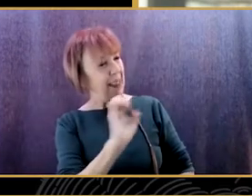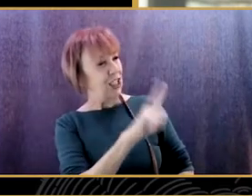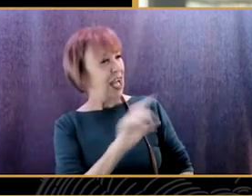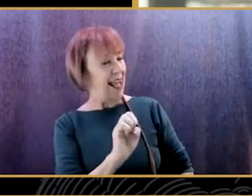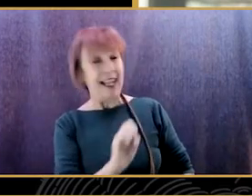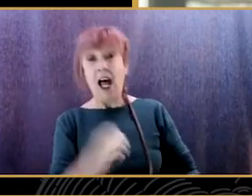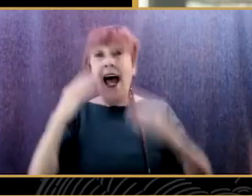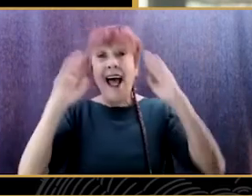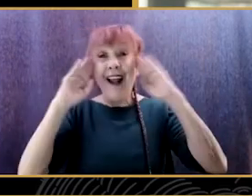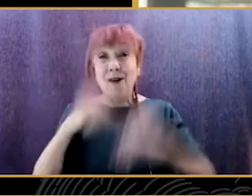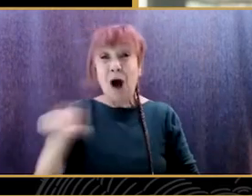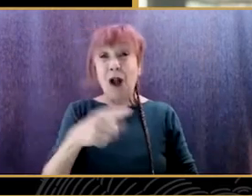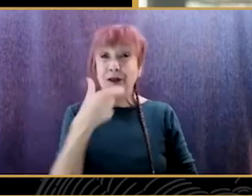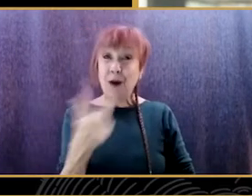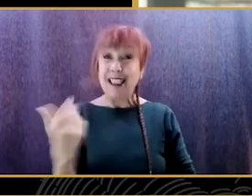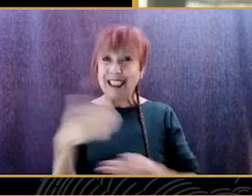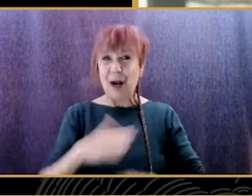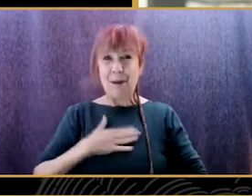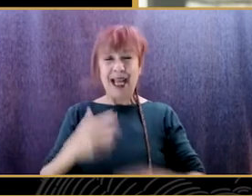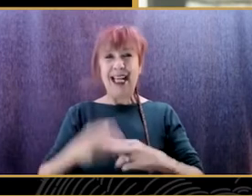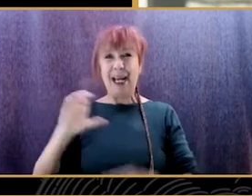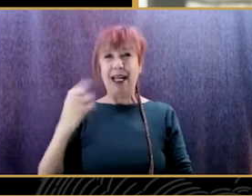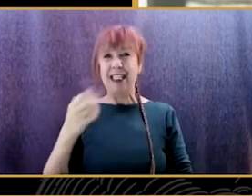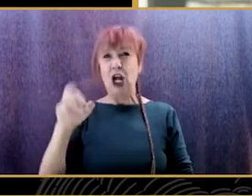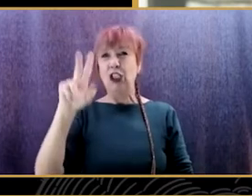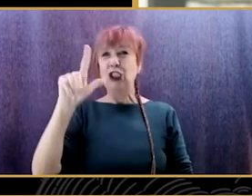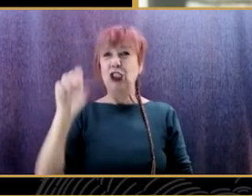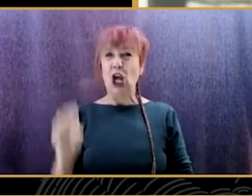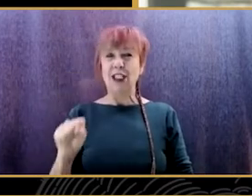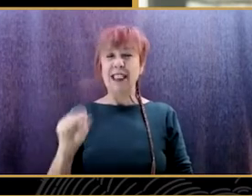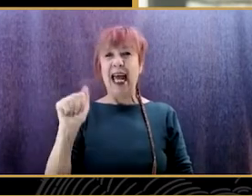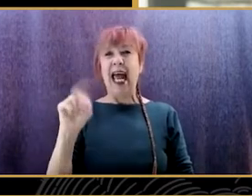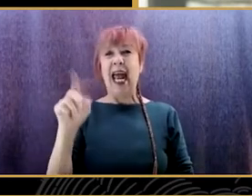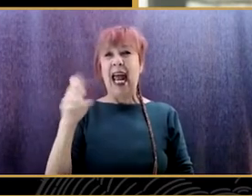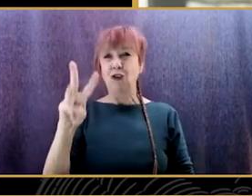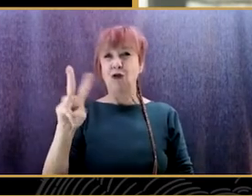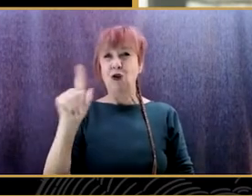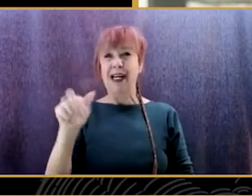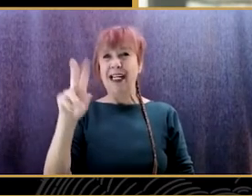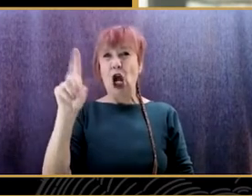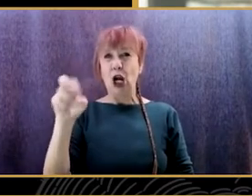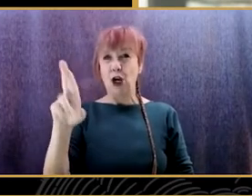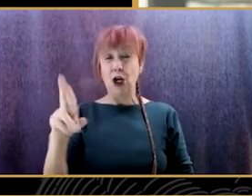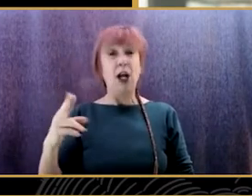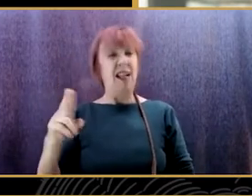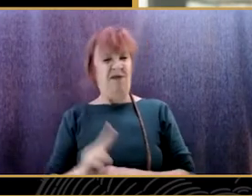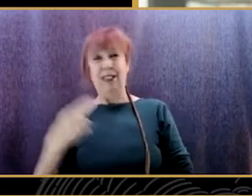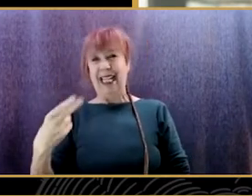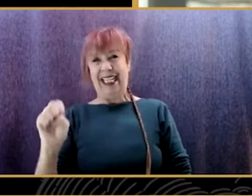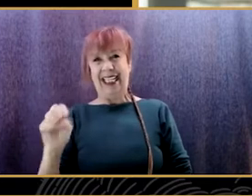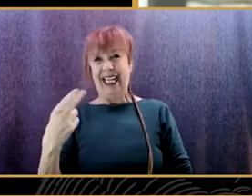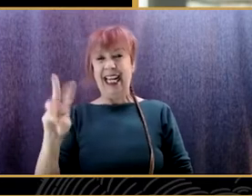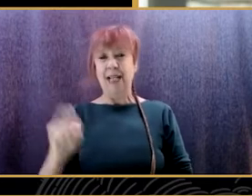and hello to all of you watching tonight. My name is Charles Andrew Gardner. I use he, him, his pronouns. I'm a black male